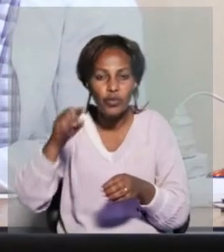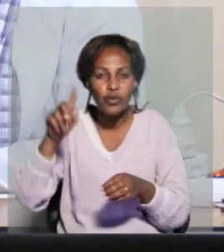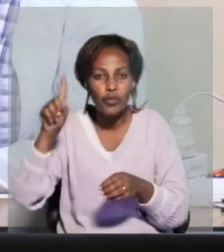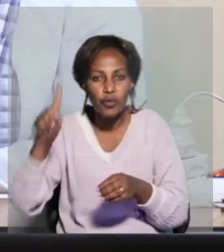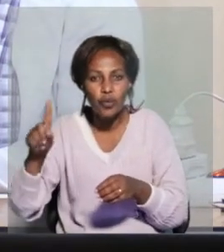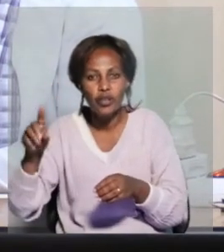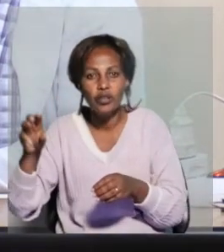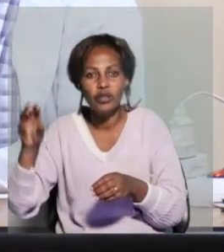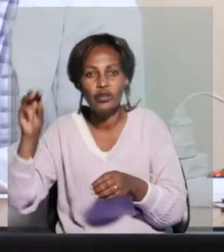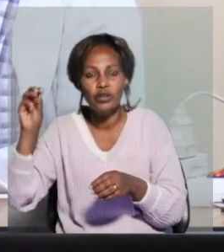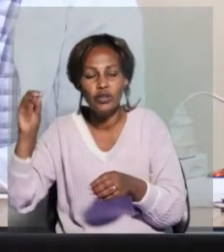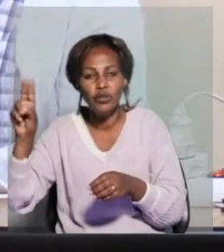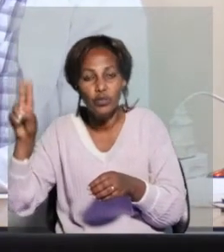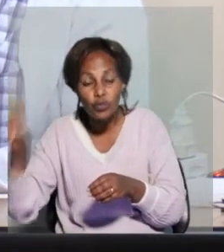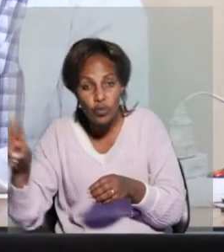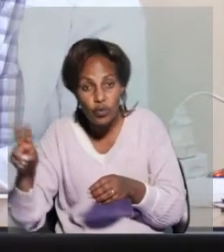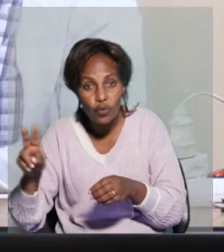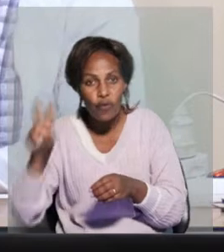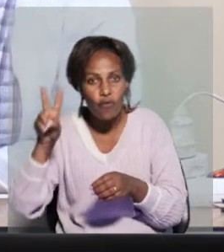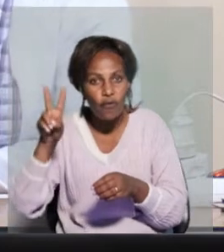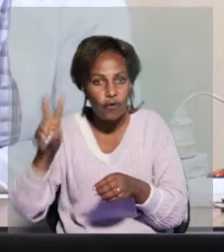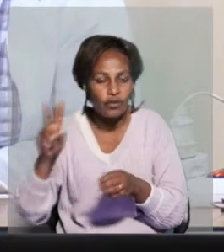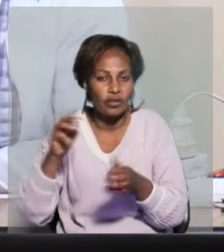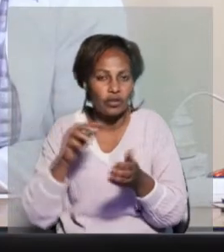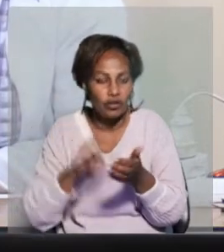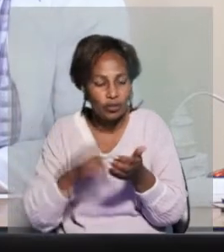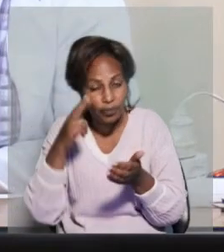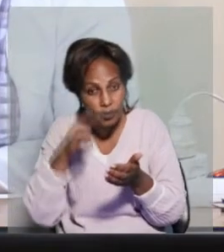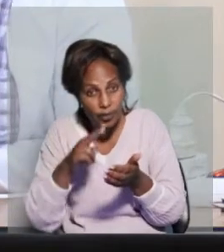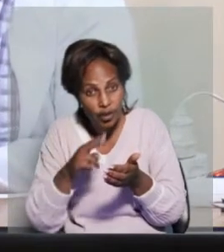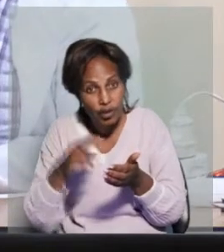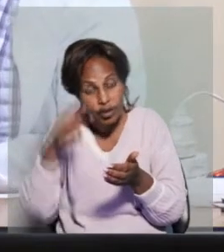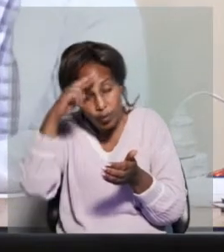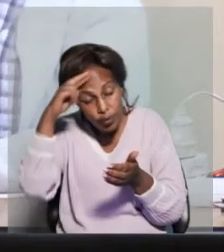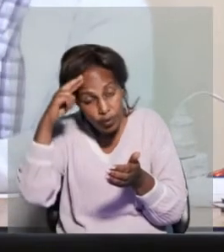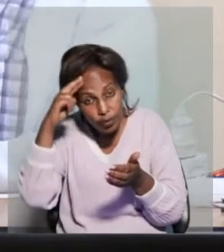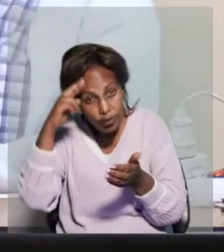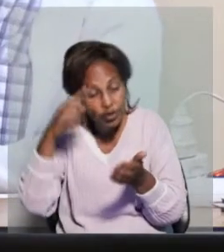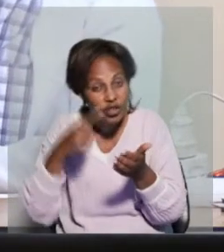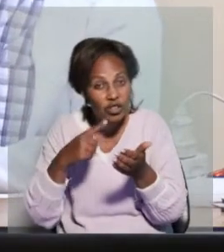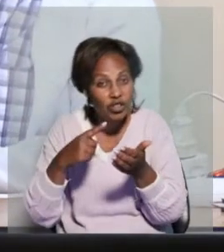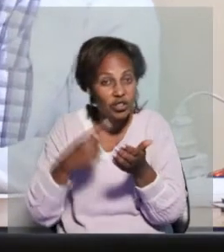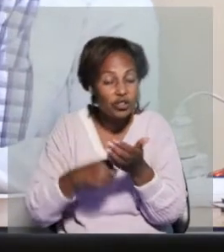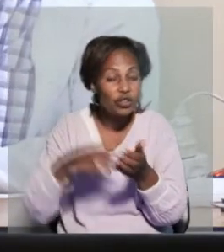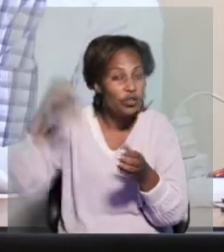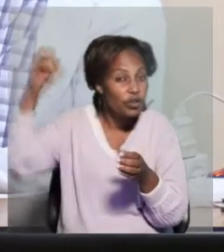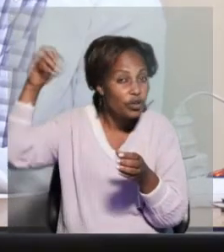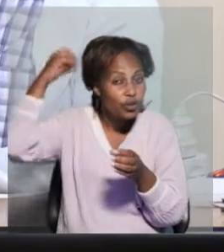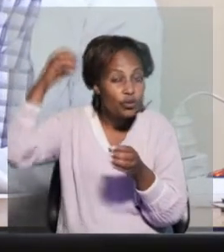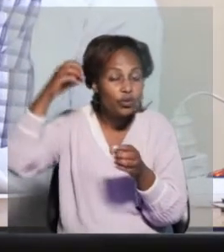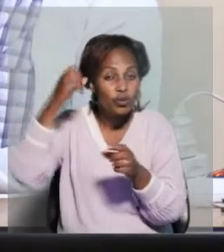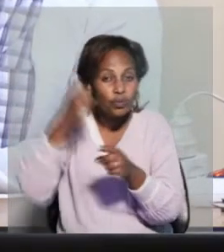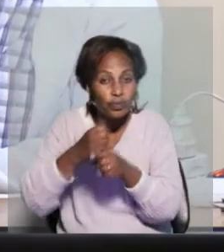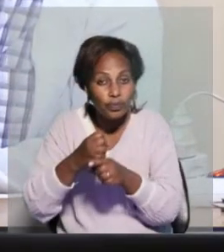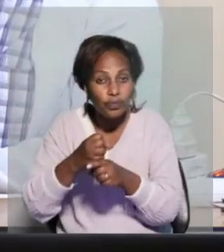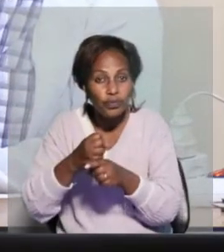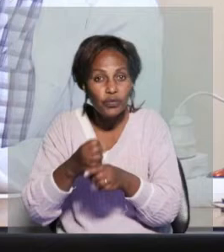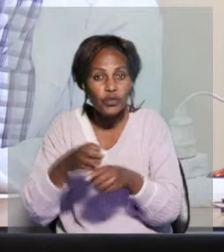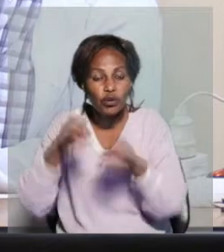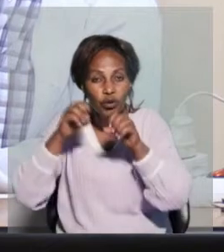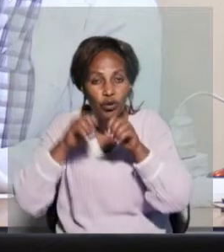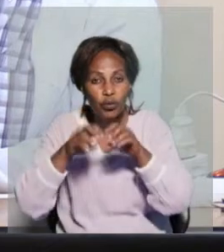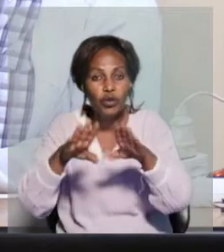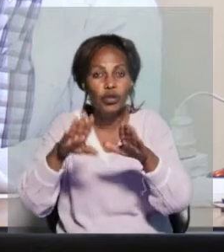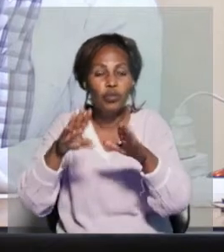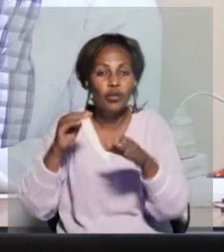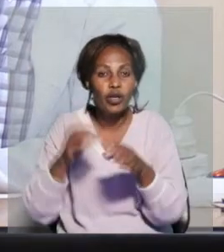0.102 volts. Yeah. Because this solar panel is illuminated by the light